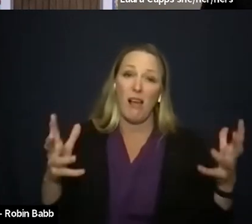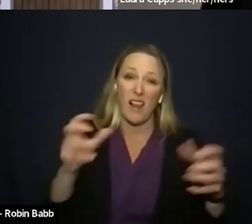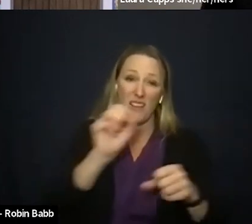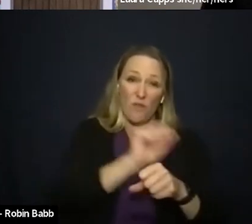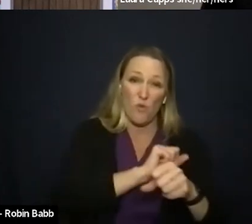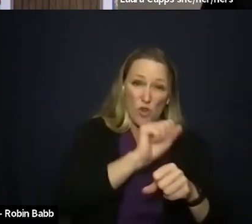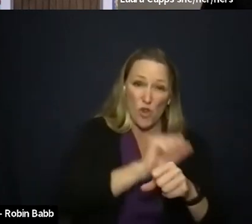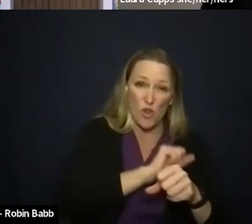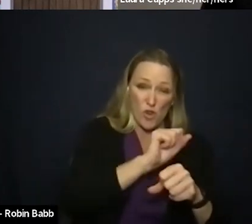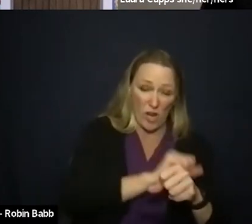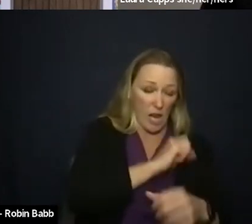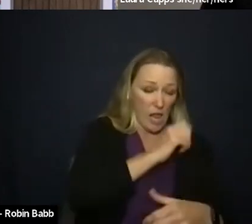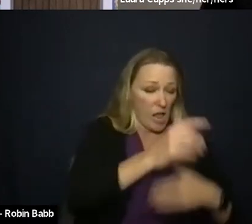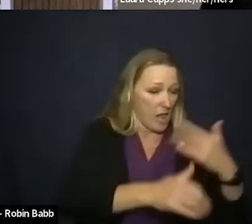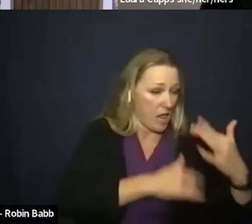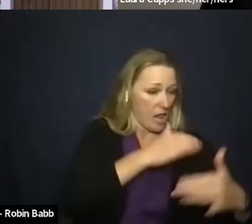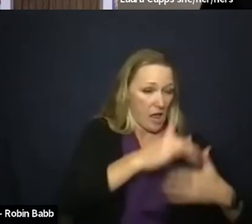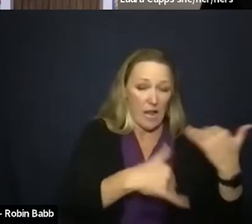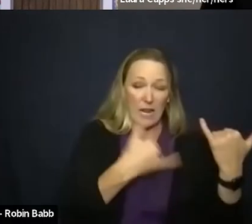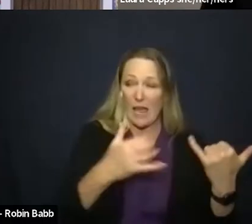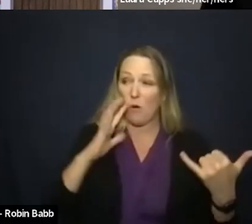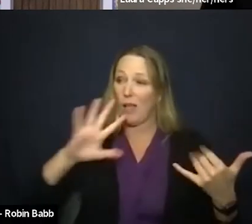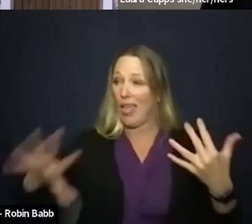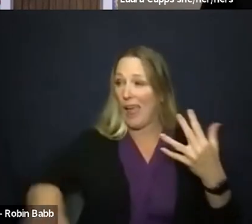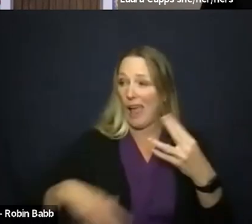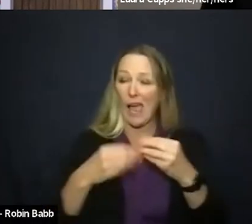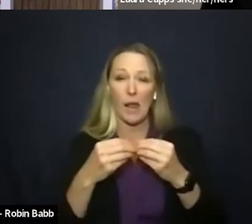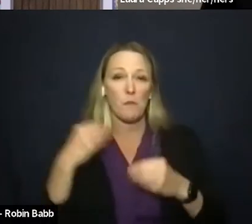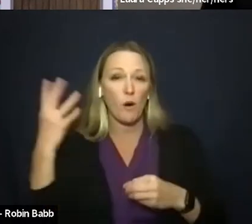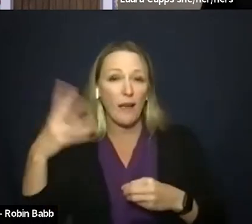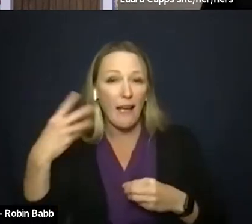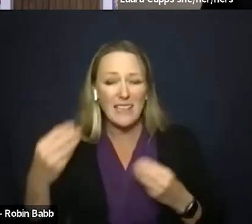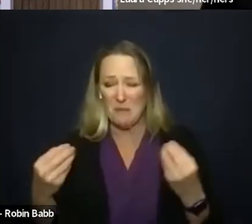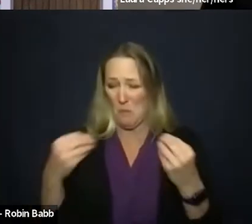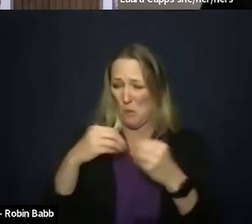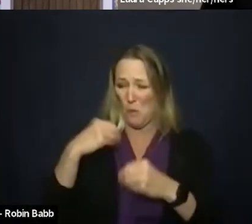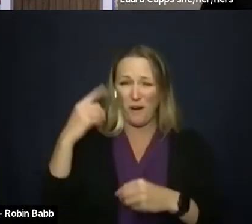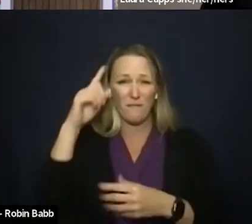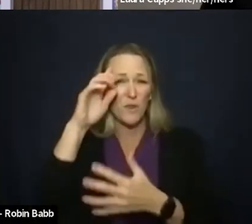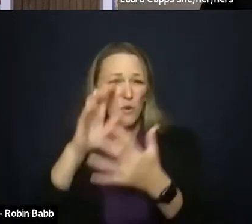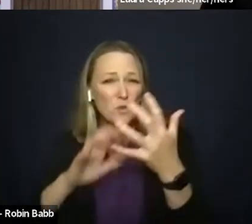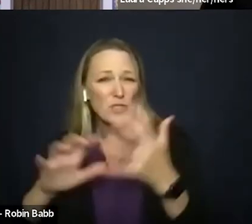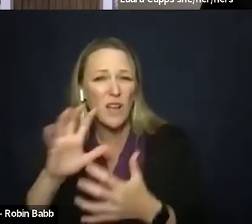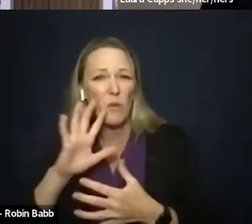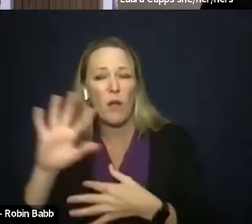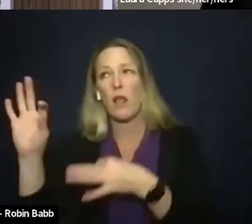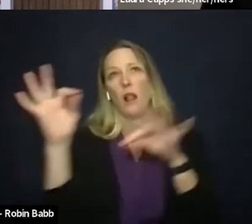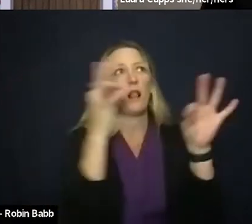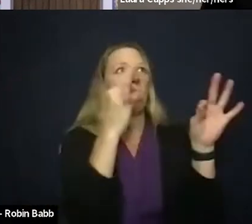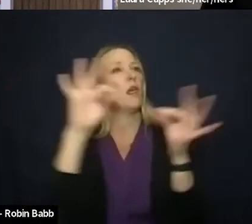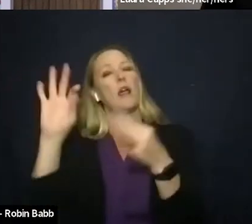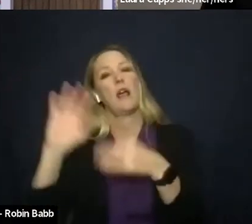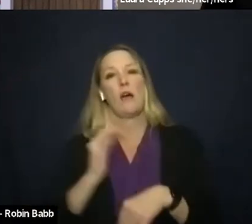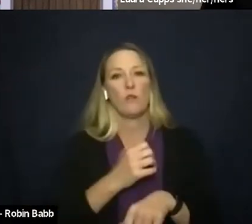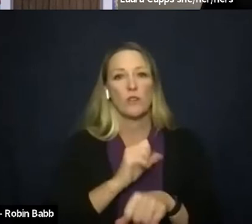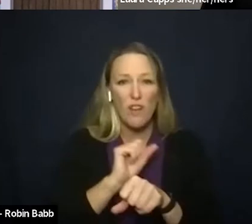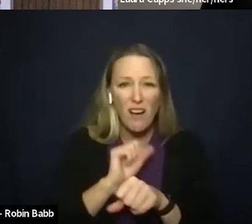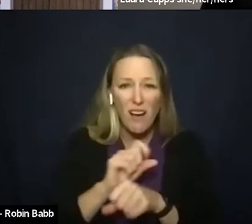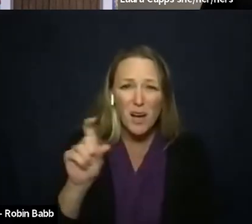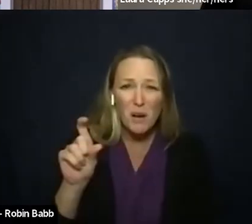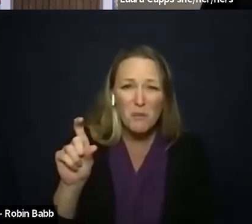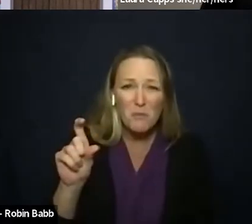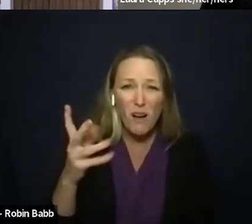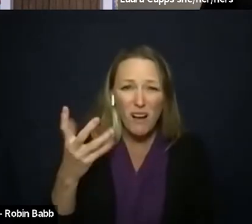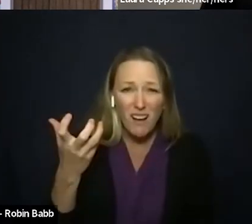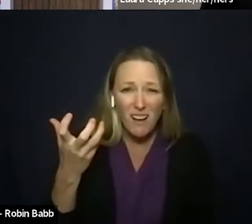chaos and confusion that takes us away from the focus of what we need to do and we still are dealing with the impacts